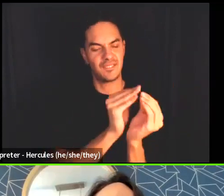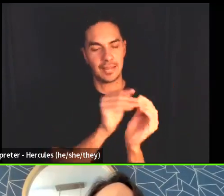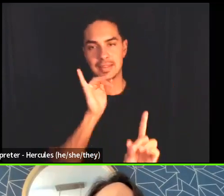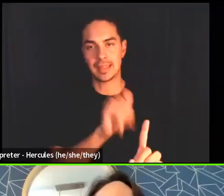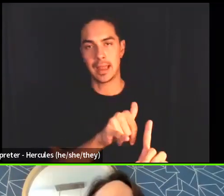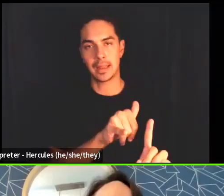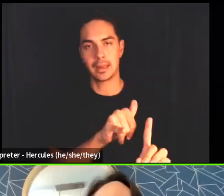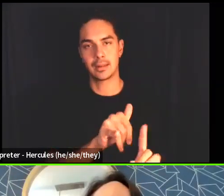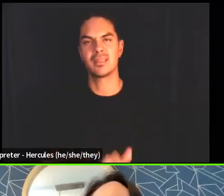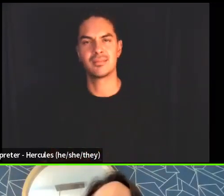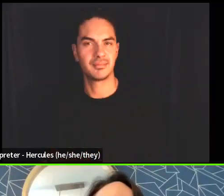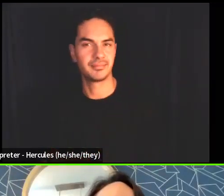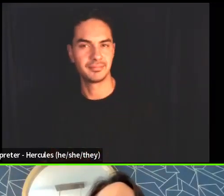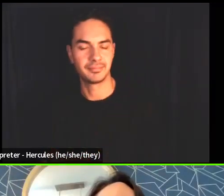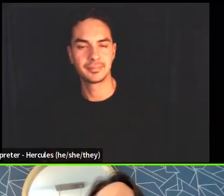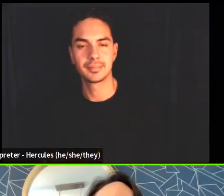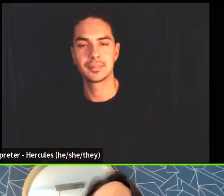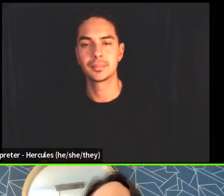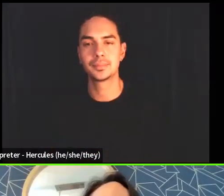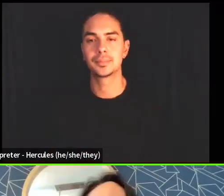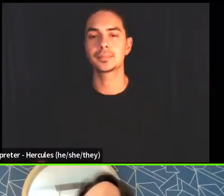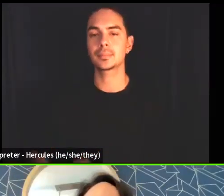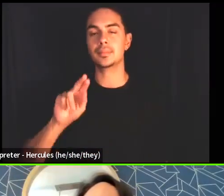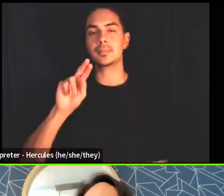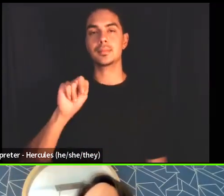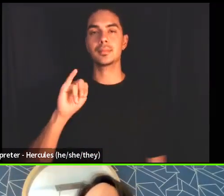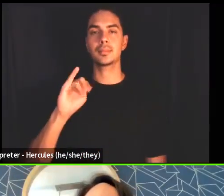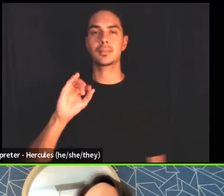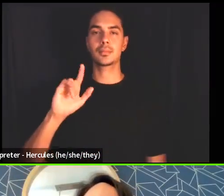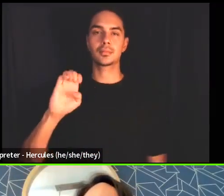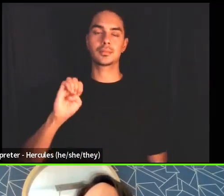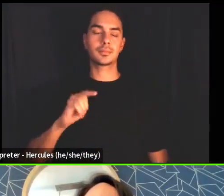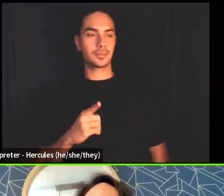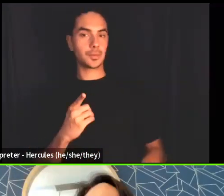I agree. I mean, I certainly think,